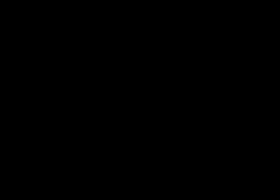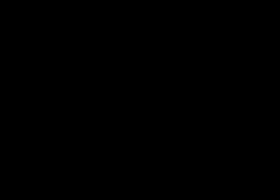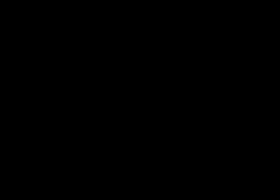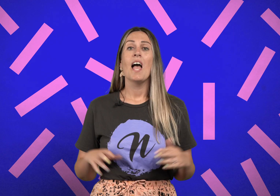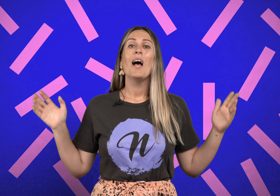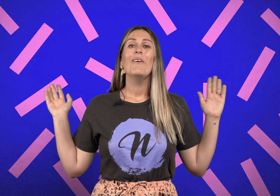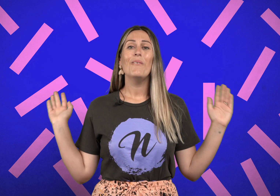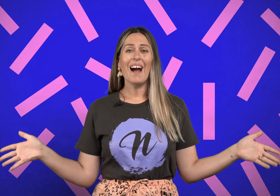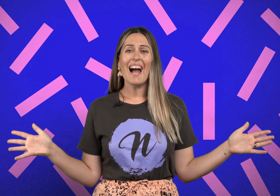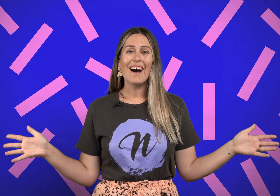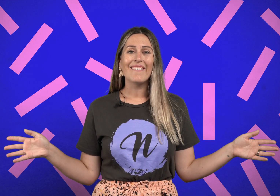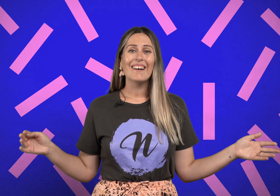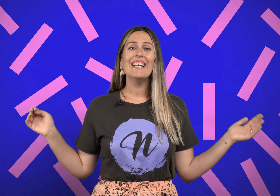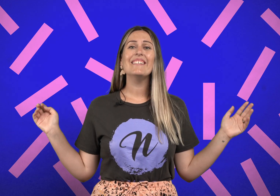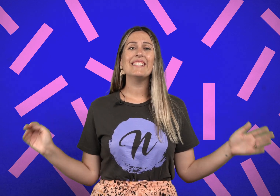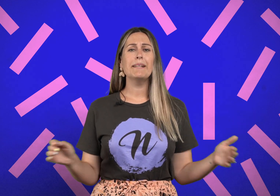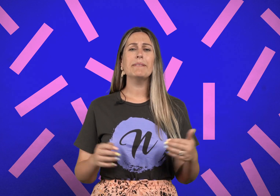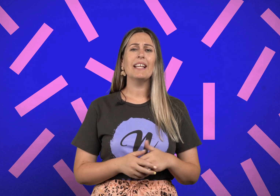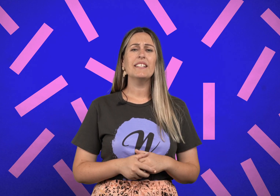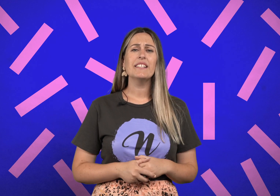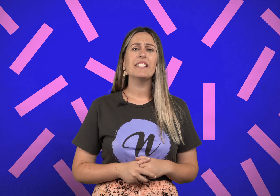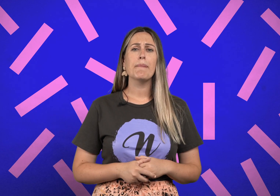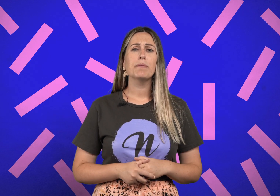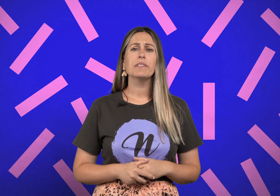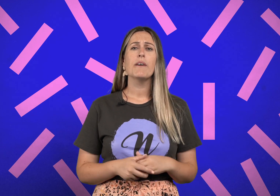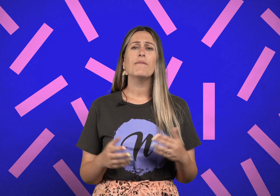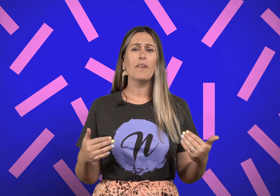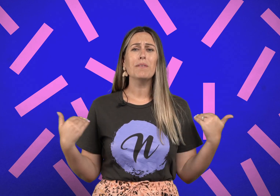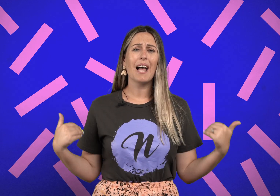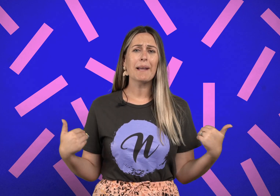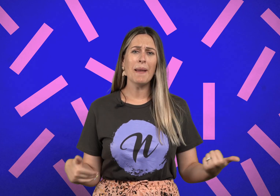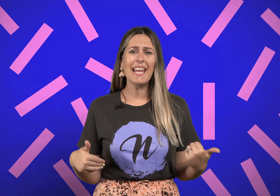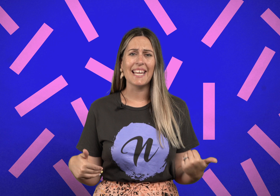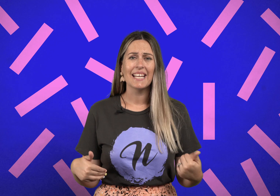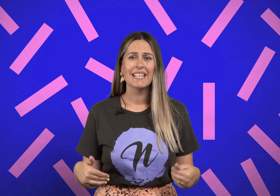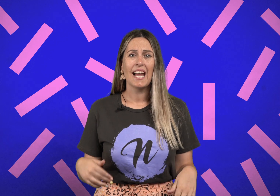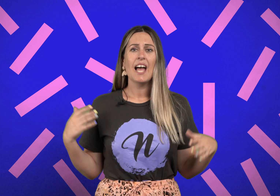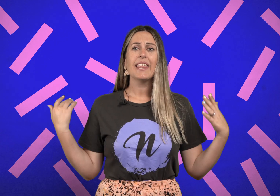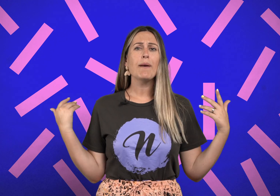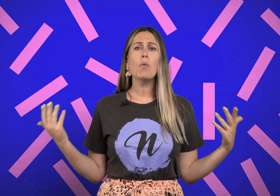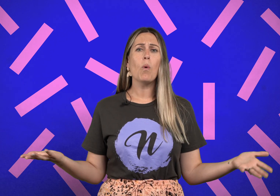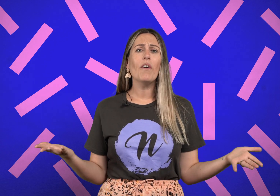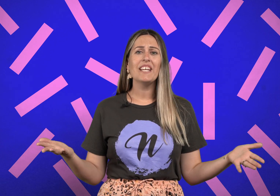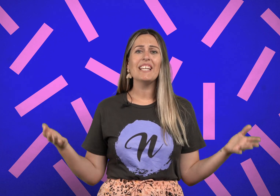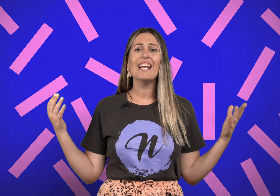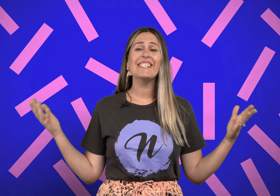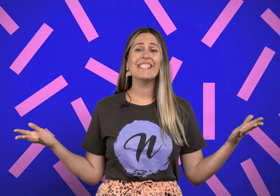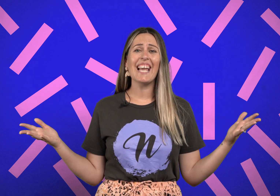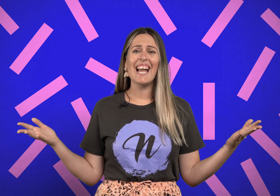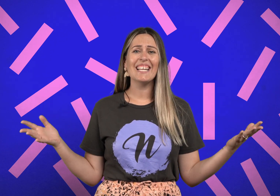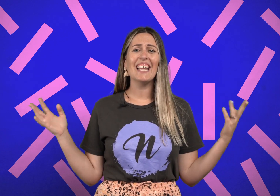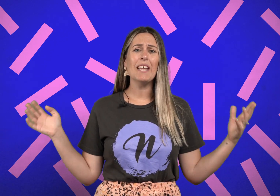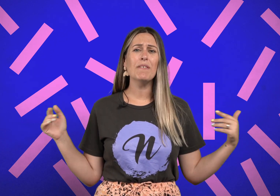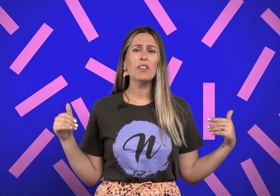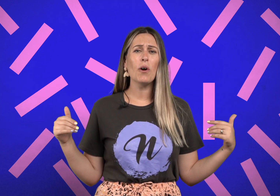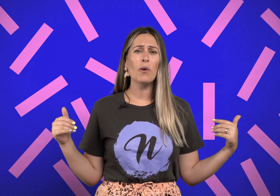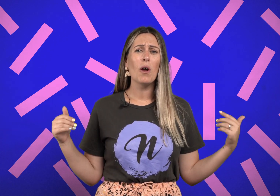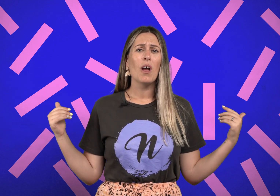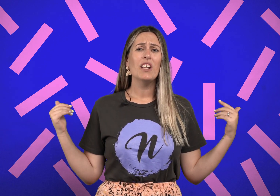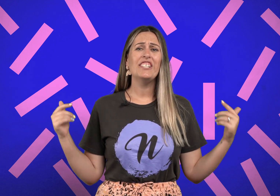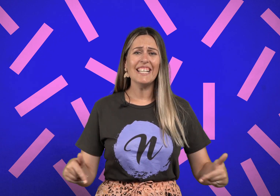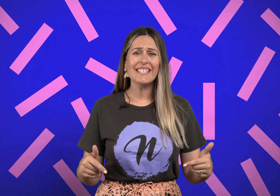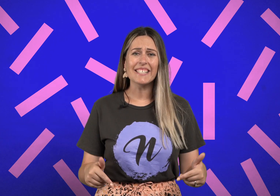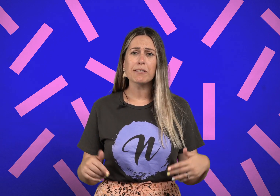Wow, it seems like the disciples felt like me. They were worried and scared, even